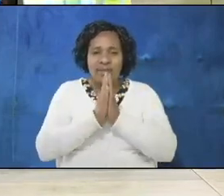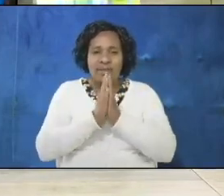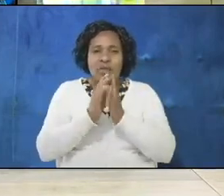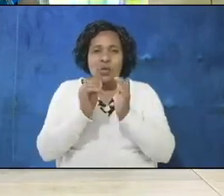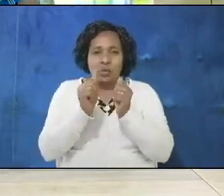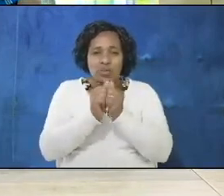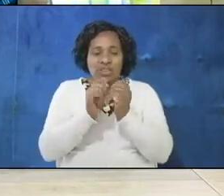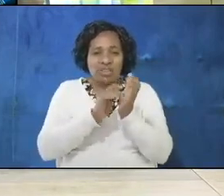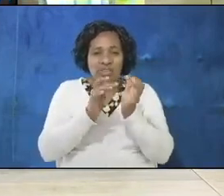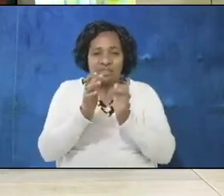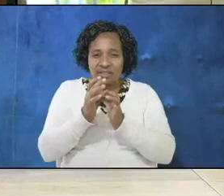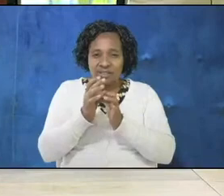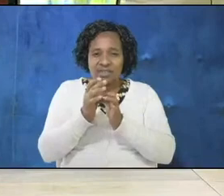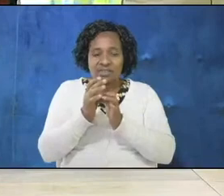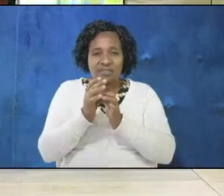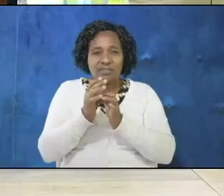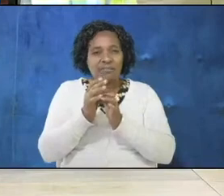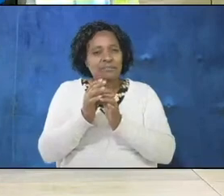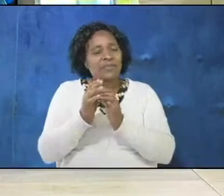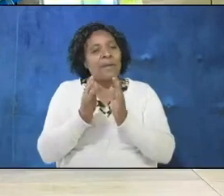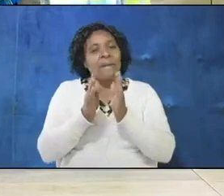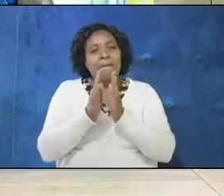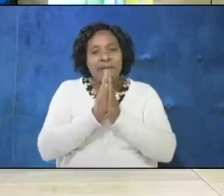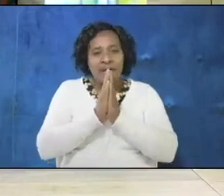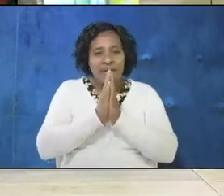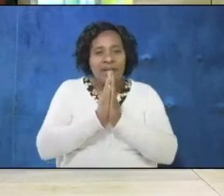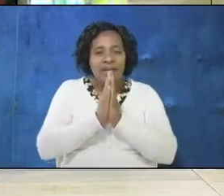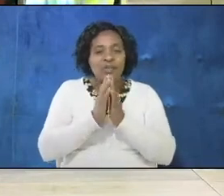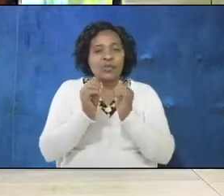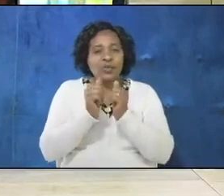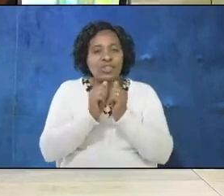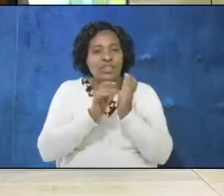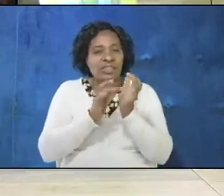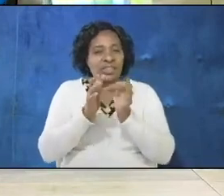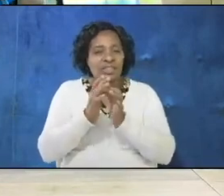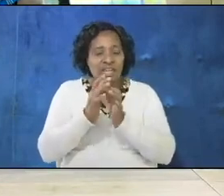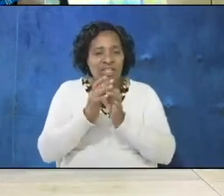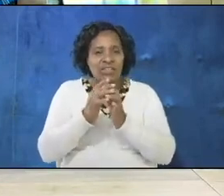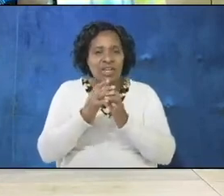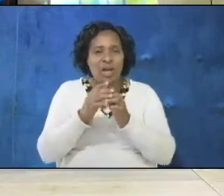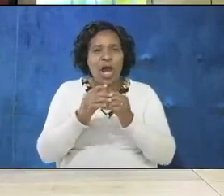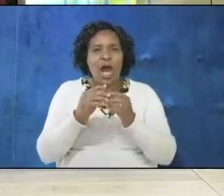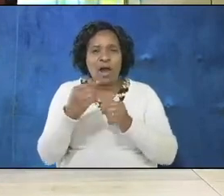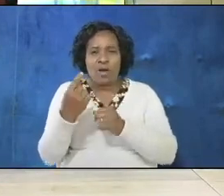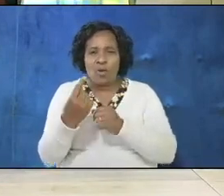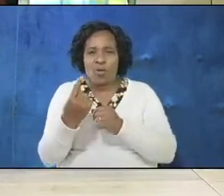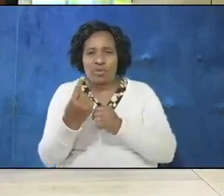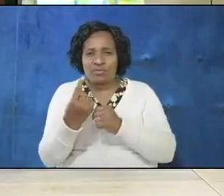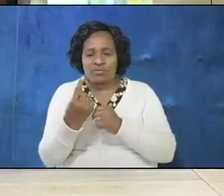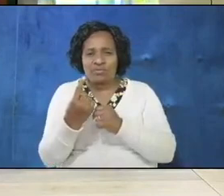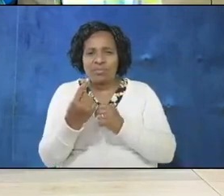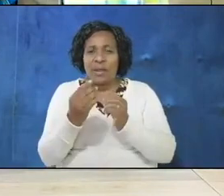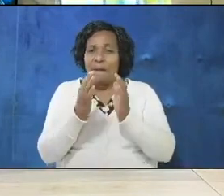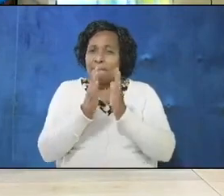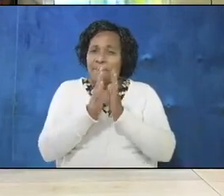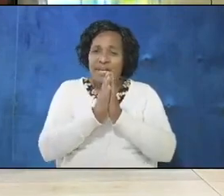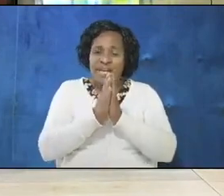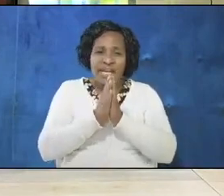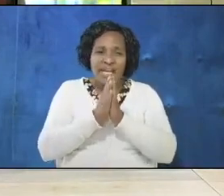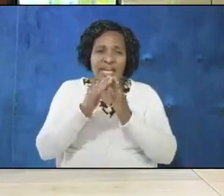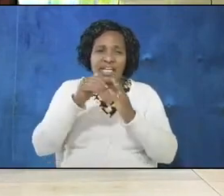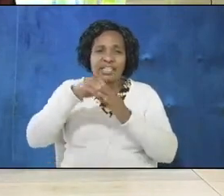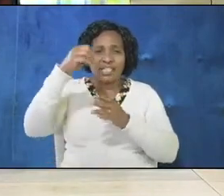Praying with Jesus, praying with Jesus alone. Praying in